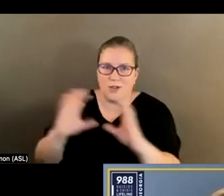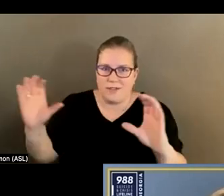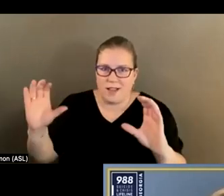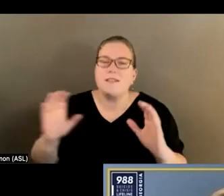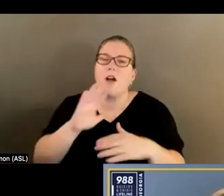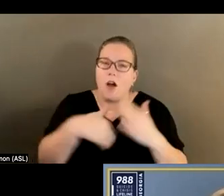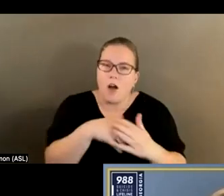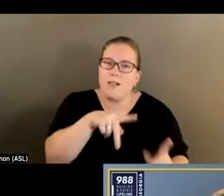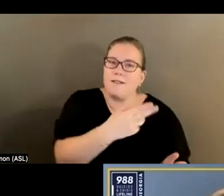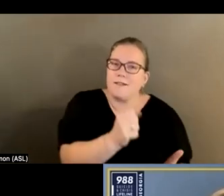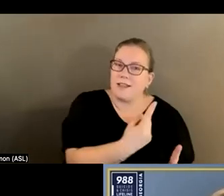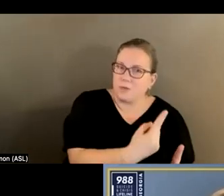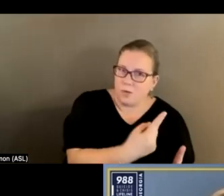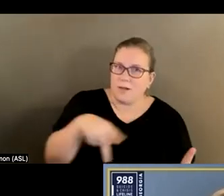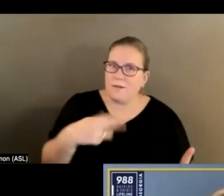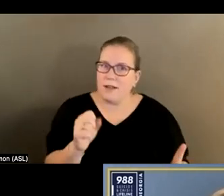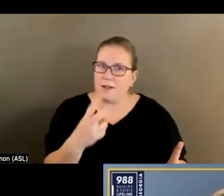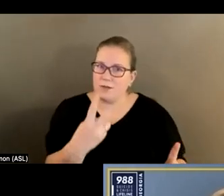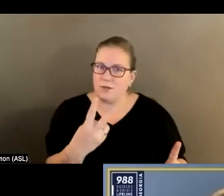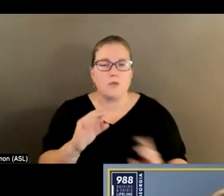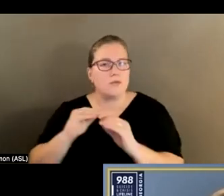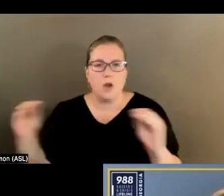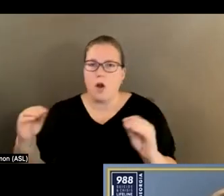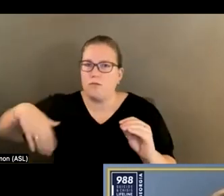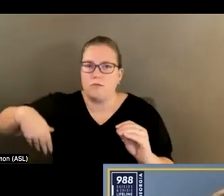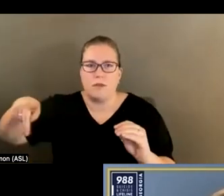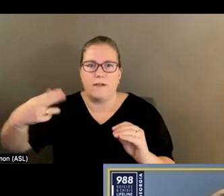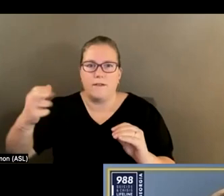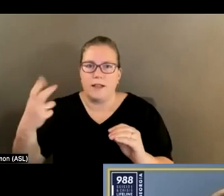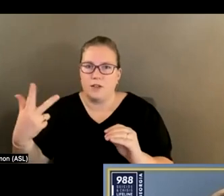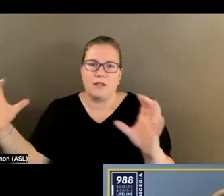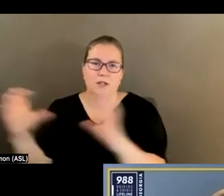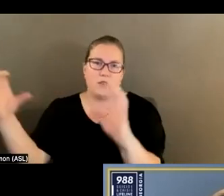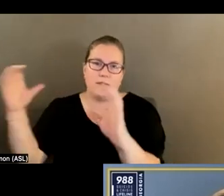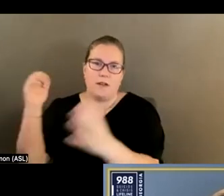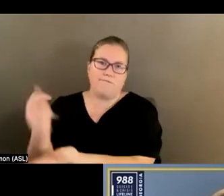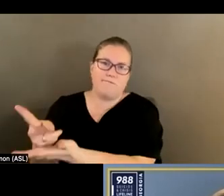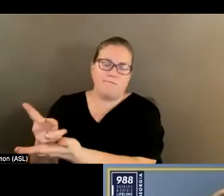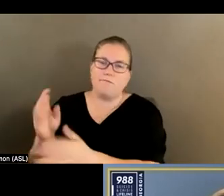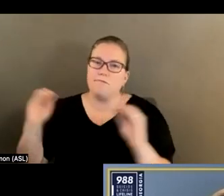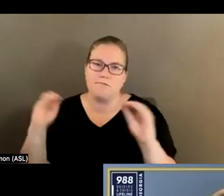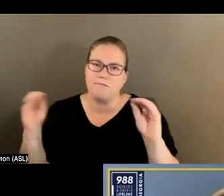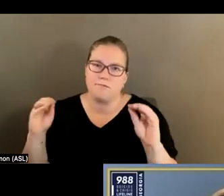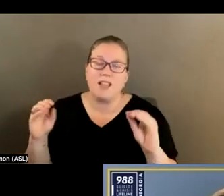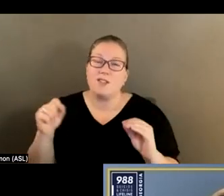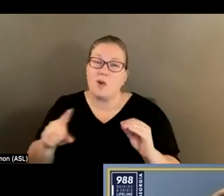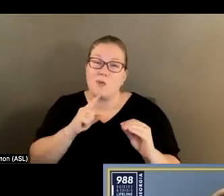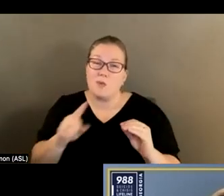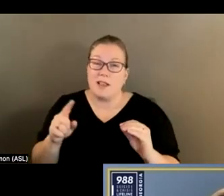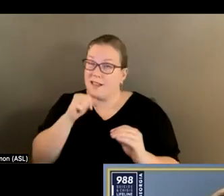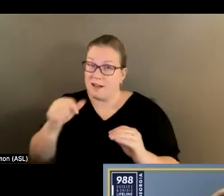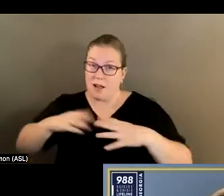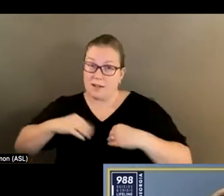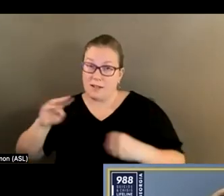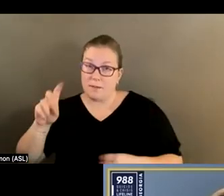developmental stages. So there's not really a process right now for that accountability line.